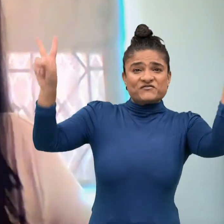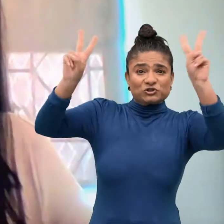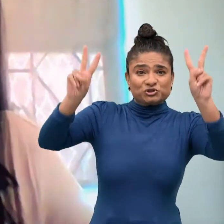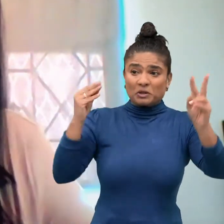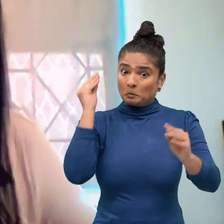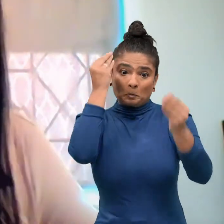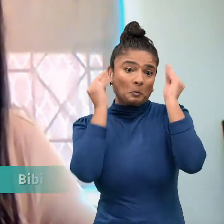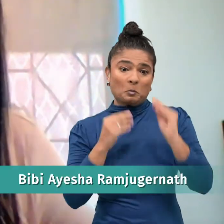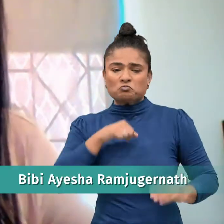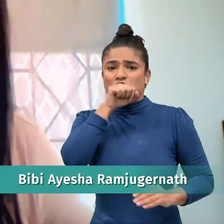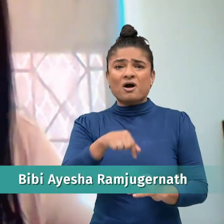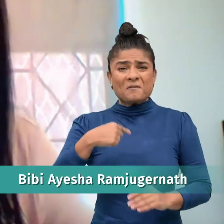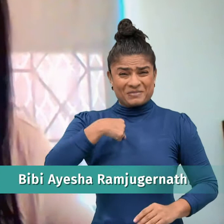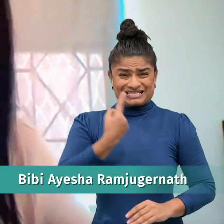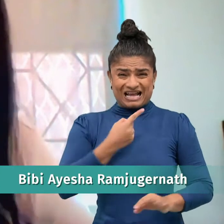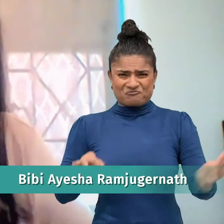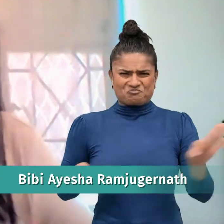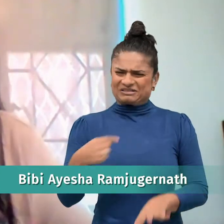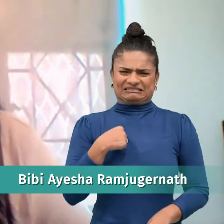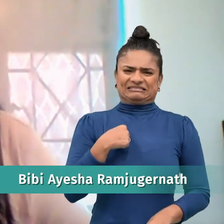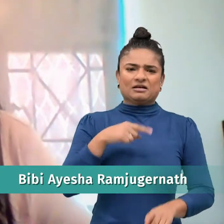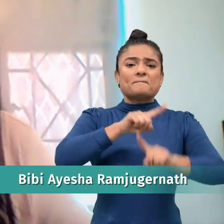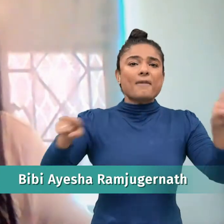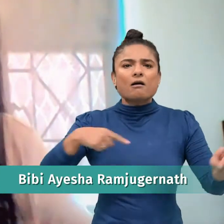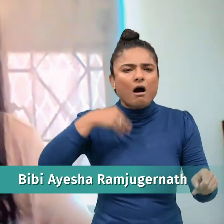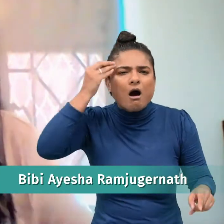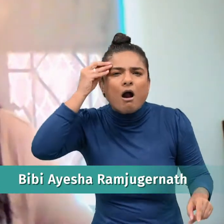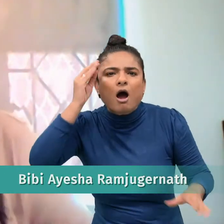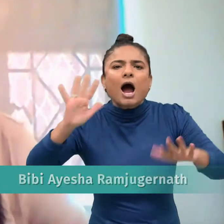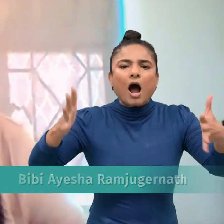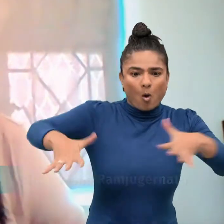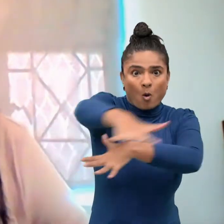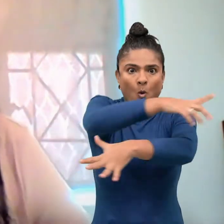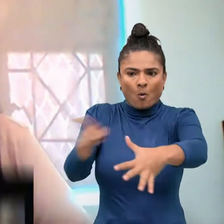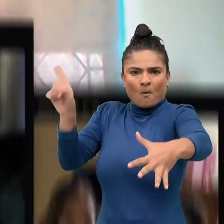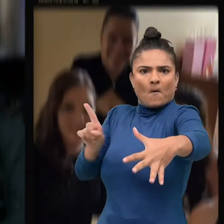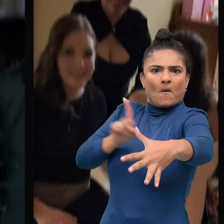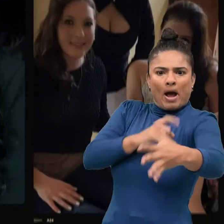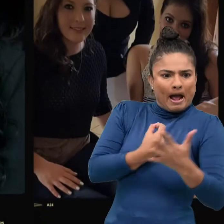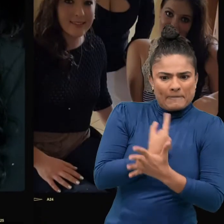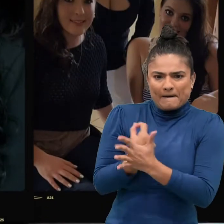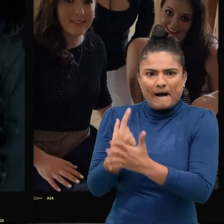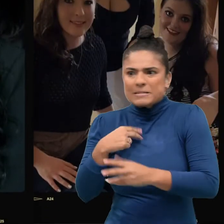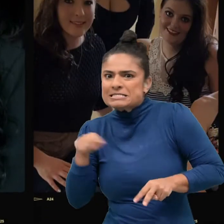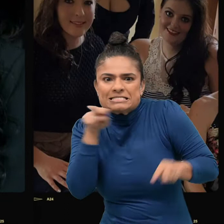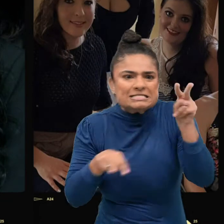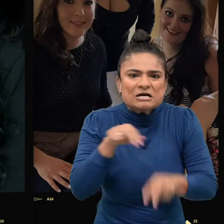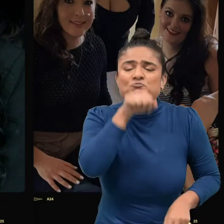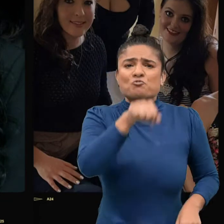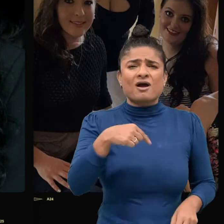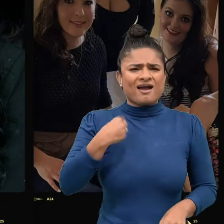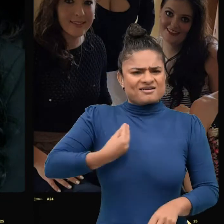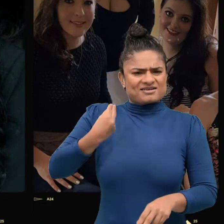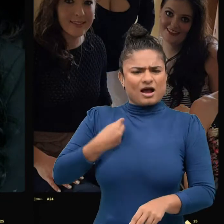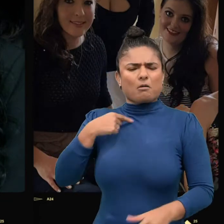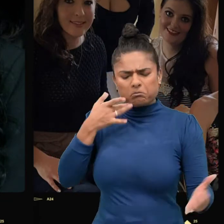I never wanted to be a model myself, but I was very interested in what happens behind the scenes. And when I was younger, I